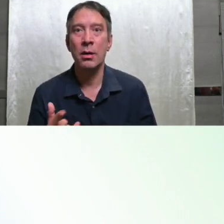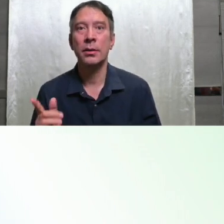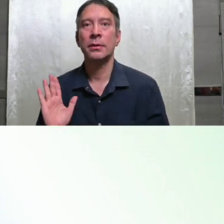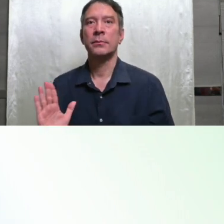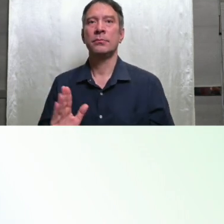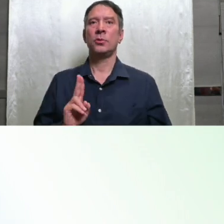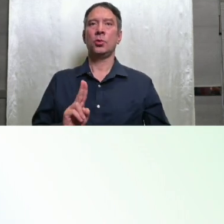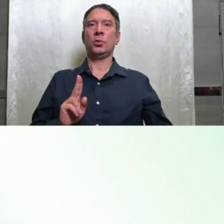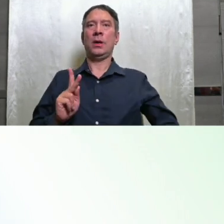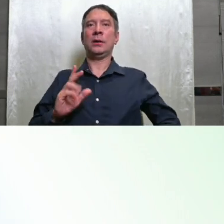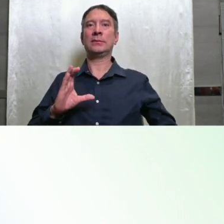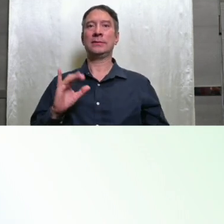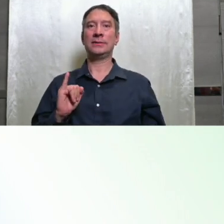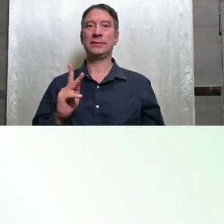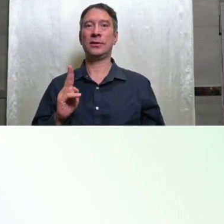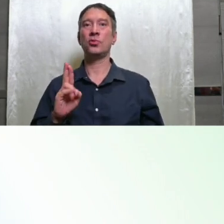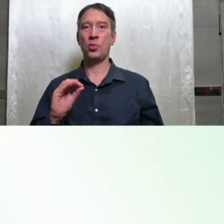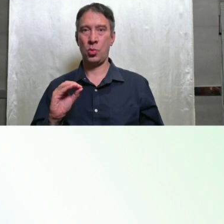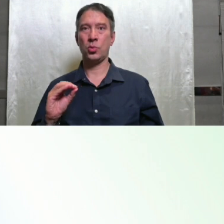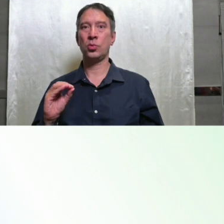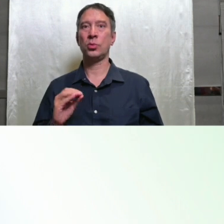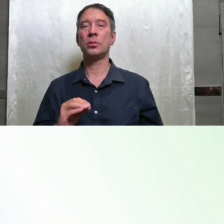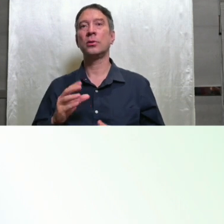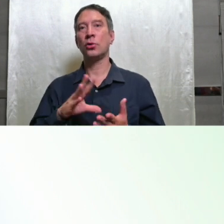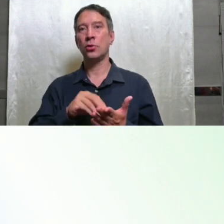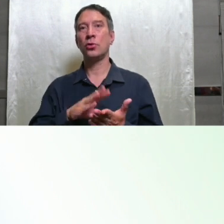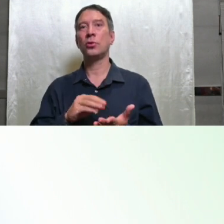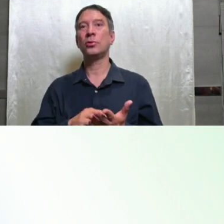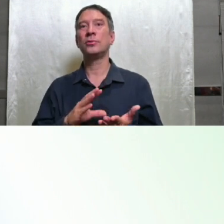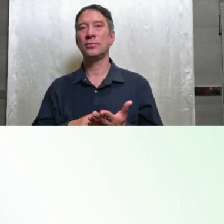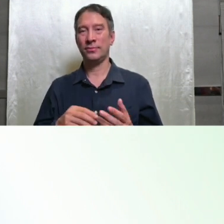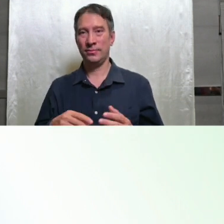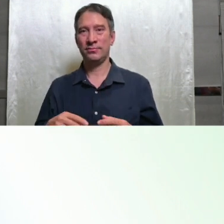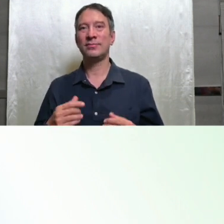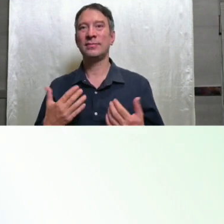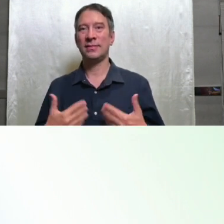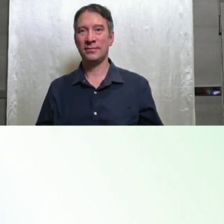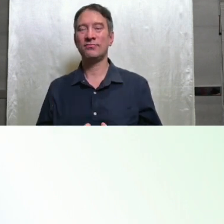personalized learning experience and improve learning beyond Singapore for all.